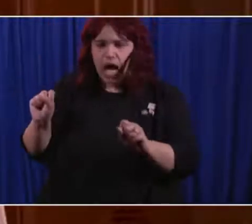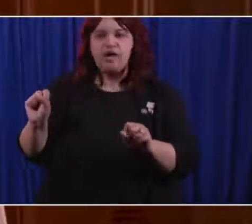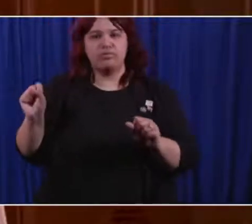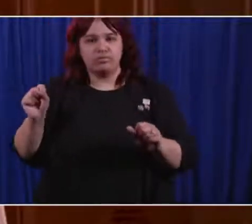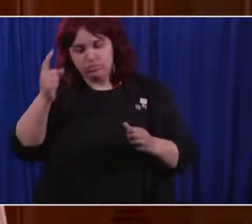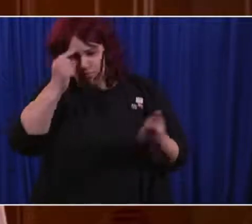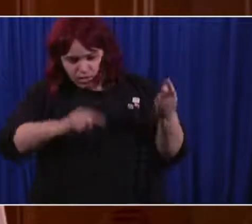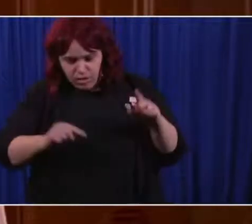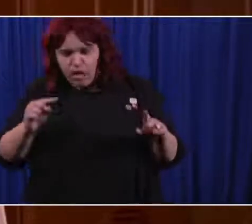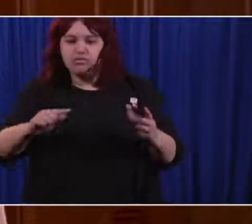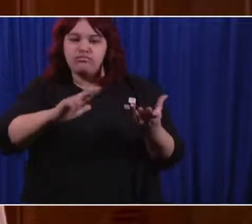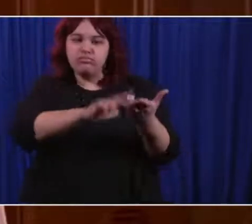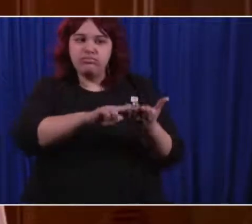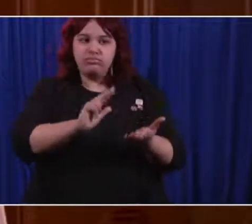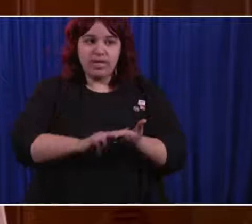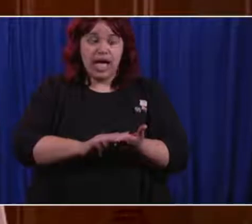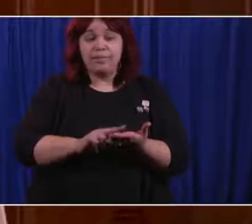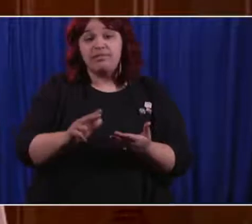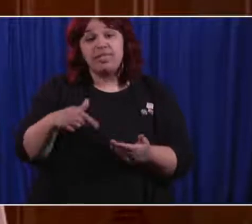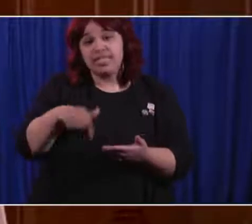the.